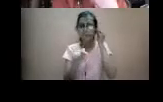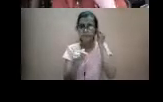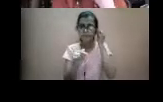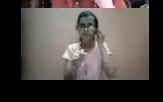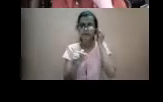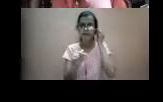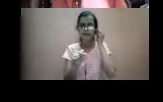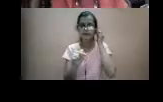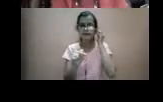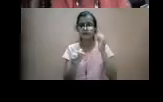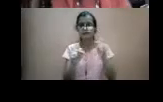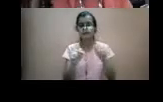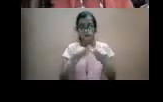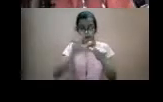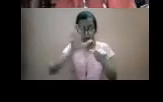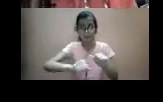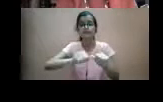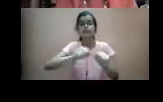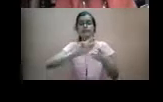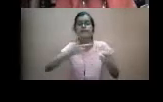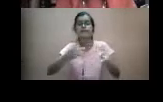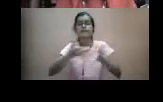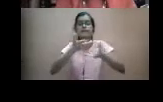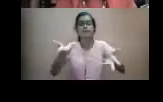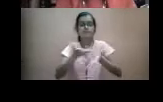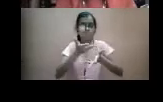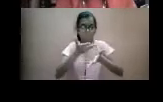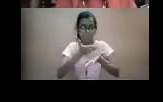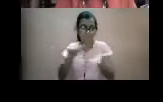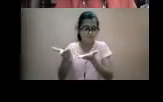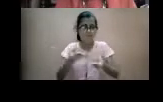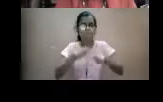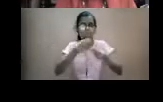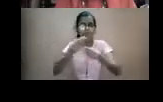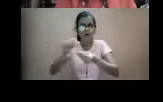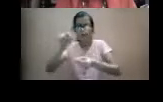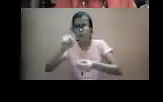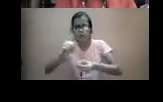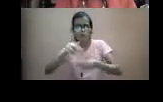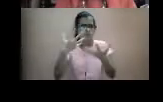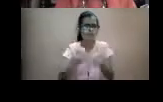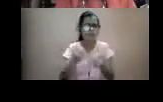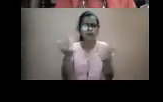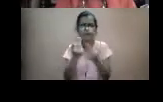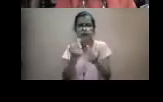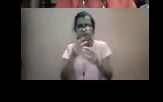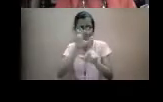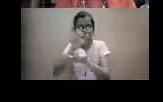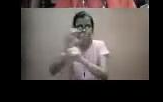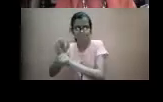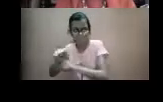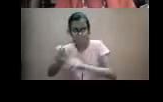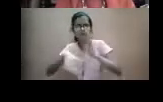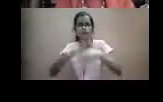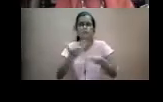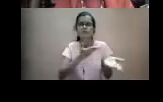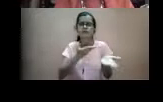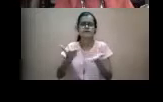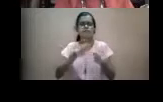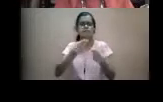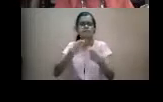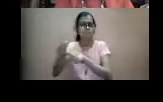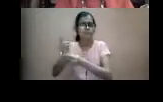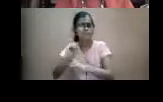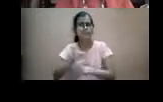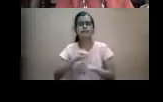attempt to access the legitimacy of the want, especially when the care we are addressing is not an